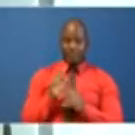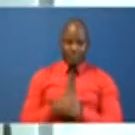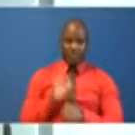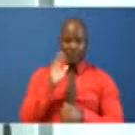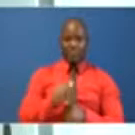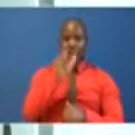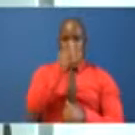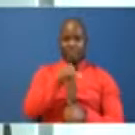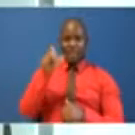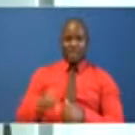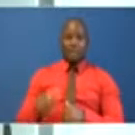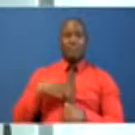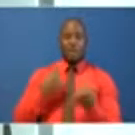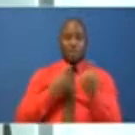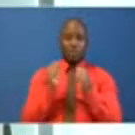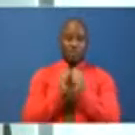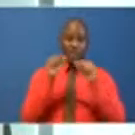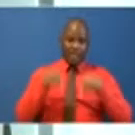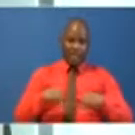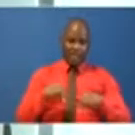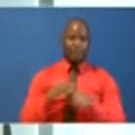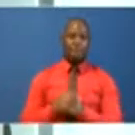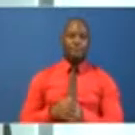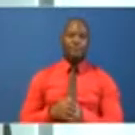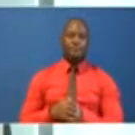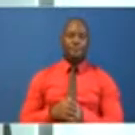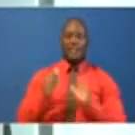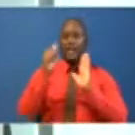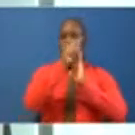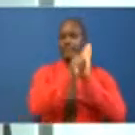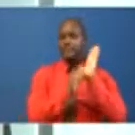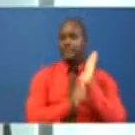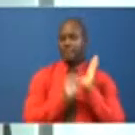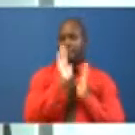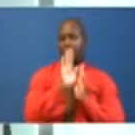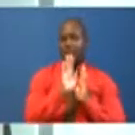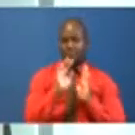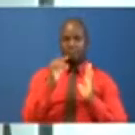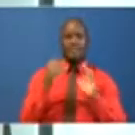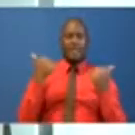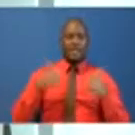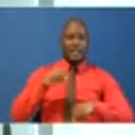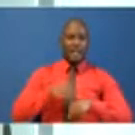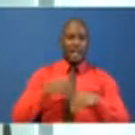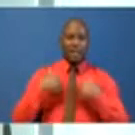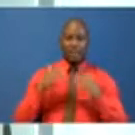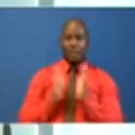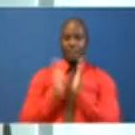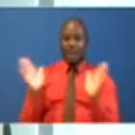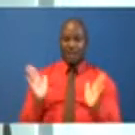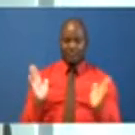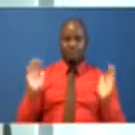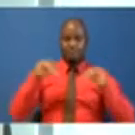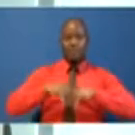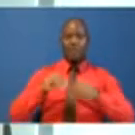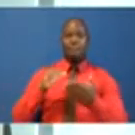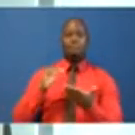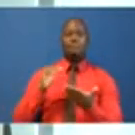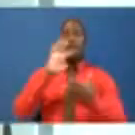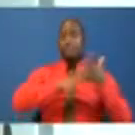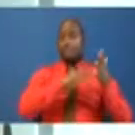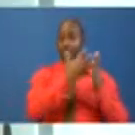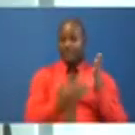from the candidates who will be speaking today is agenda setting because anytime you have a public platform more so a